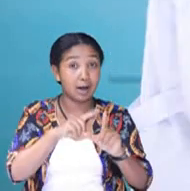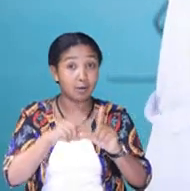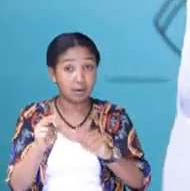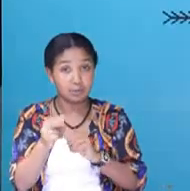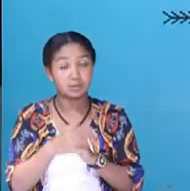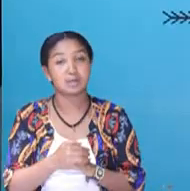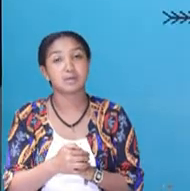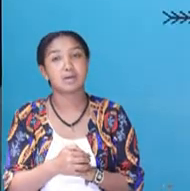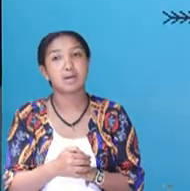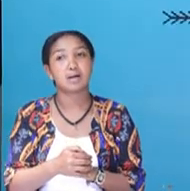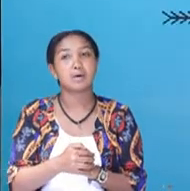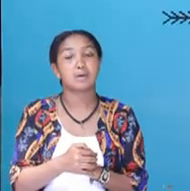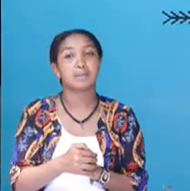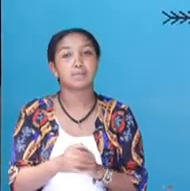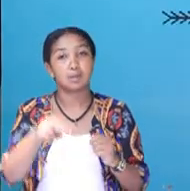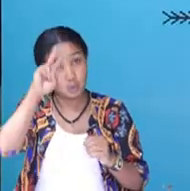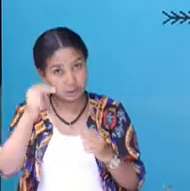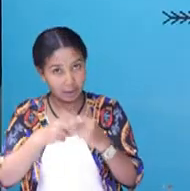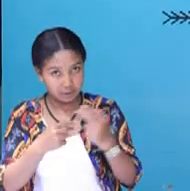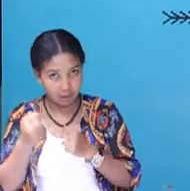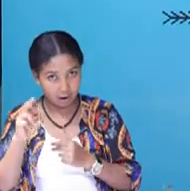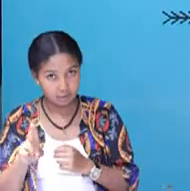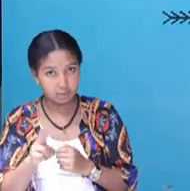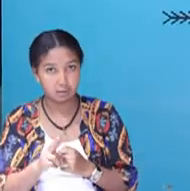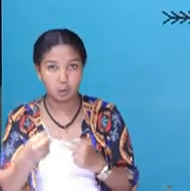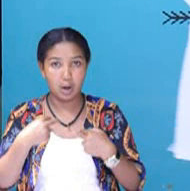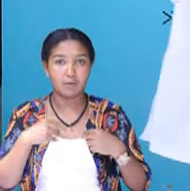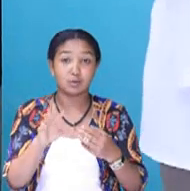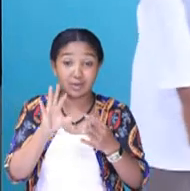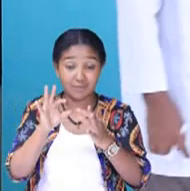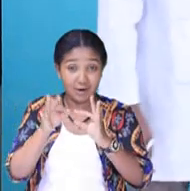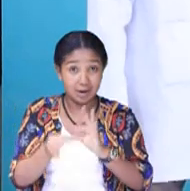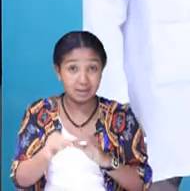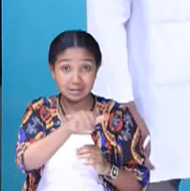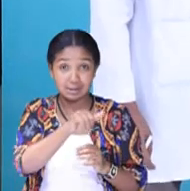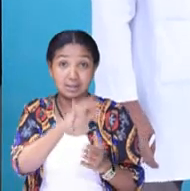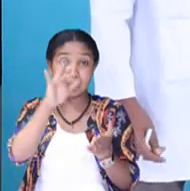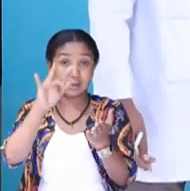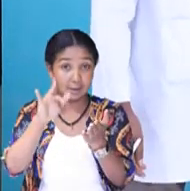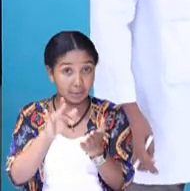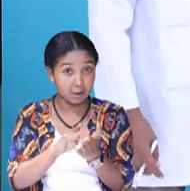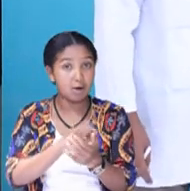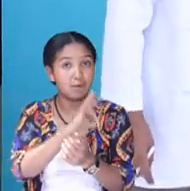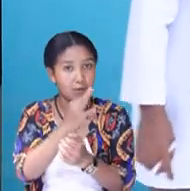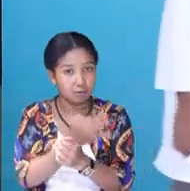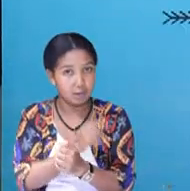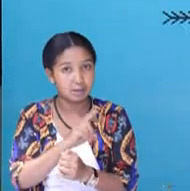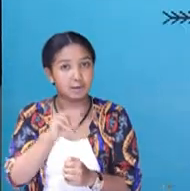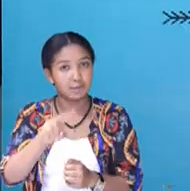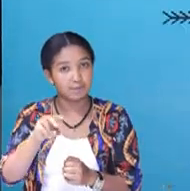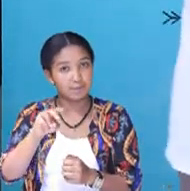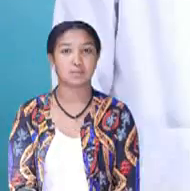angular velocity as angular velocity squared times r. And we have also defined the centripetal force as